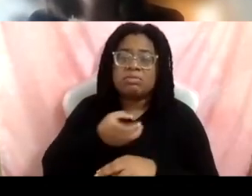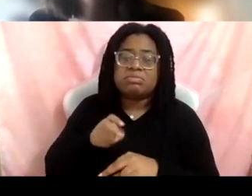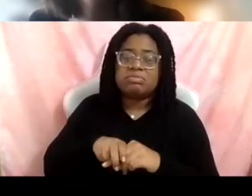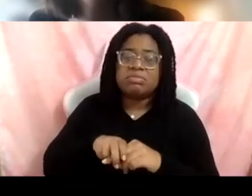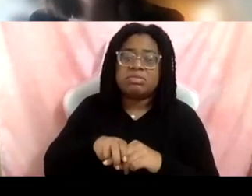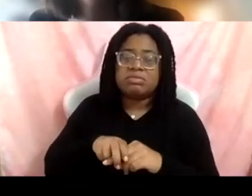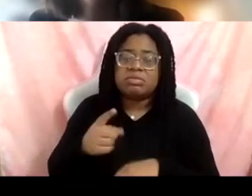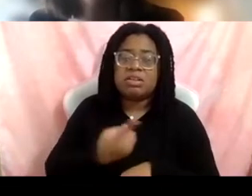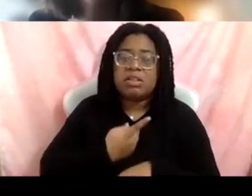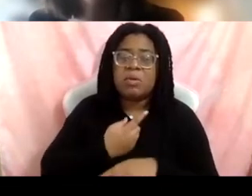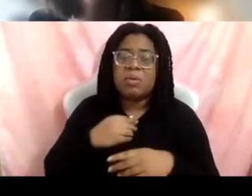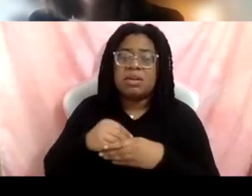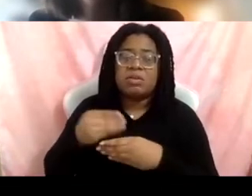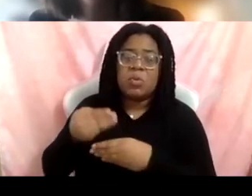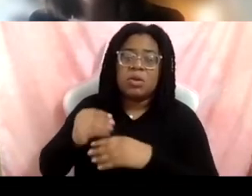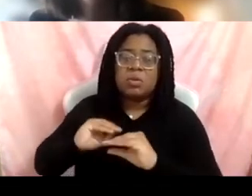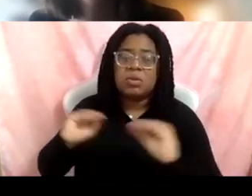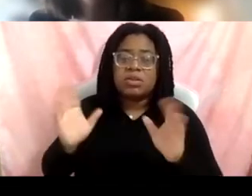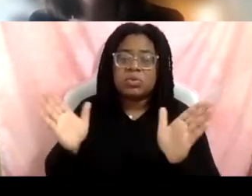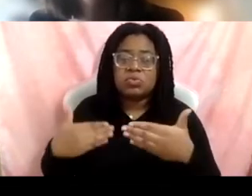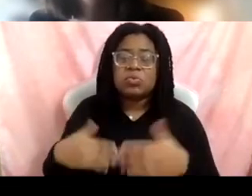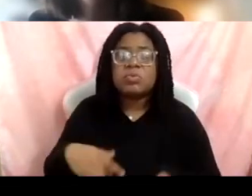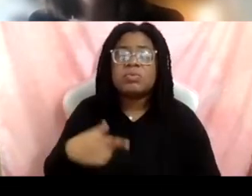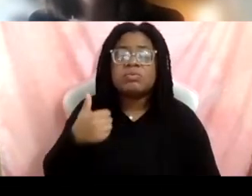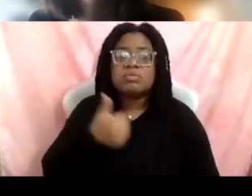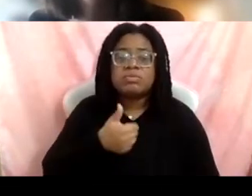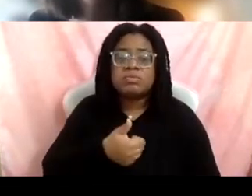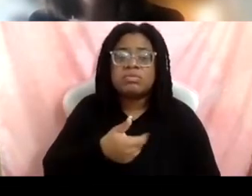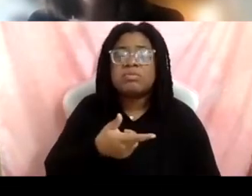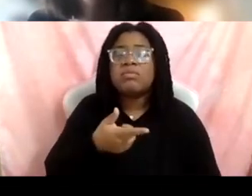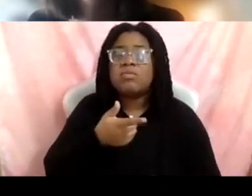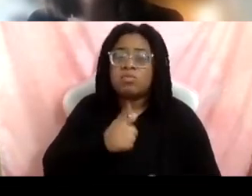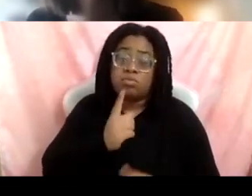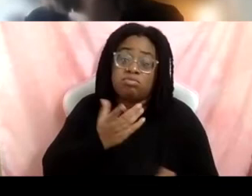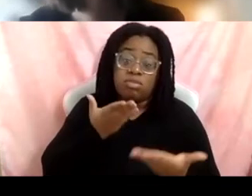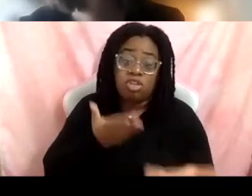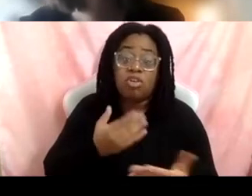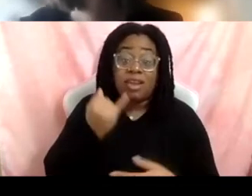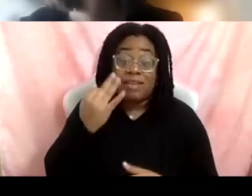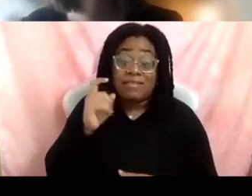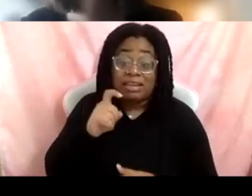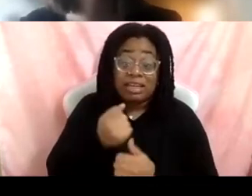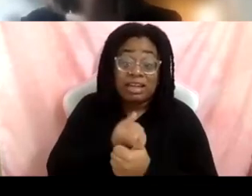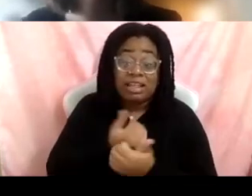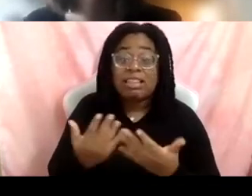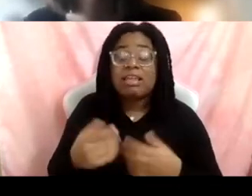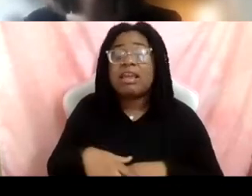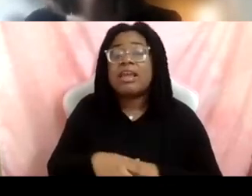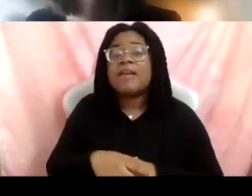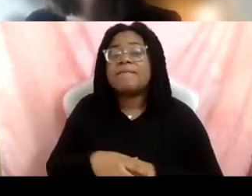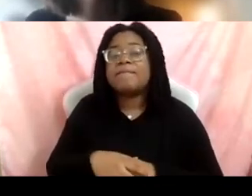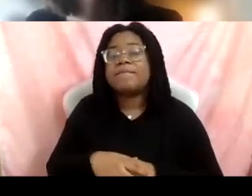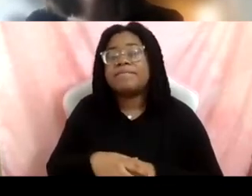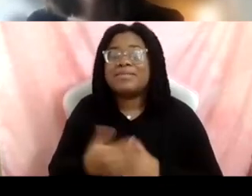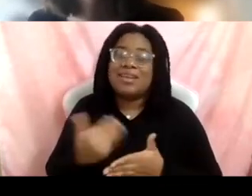room. And she was ostensibly there if I needed anything, but in fact,